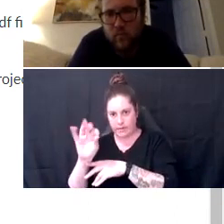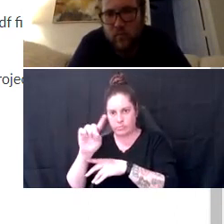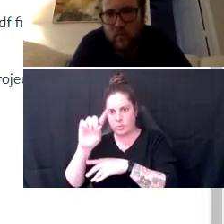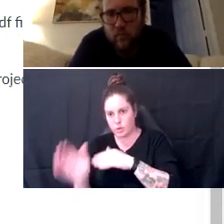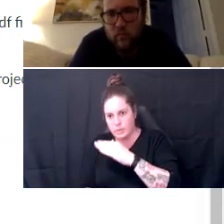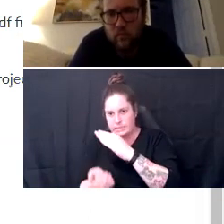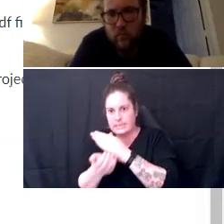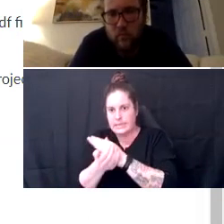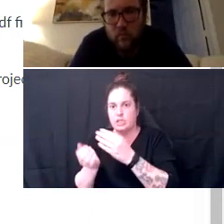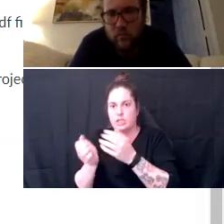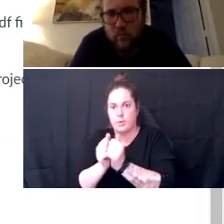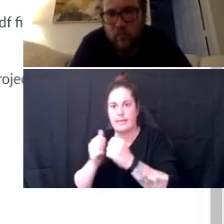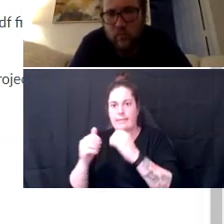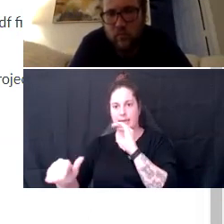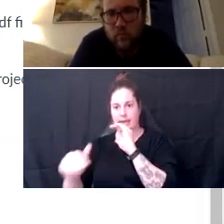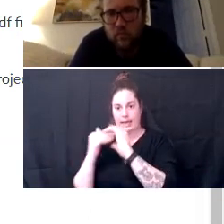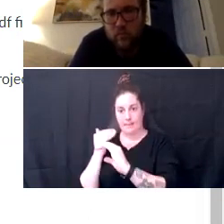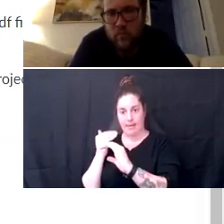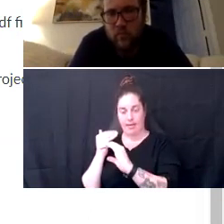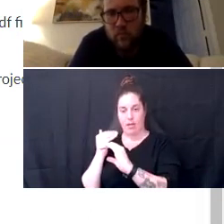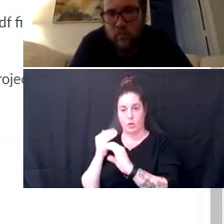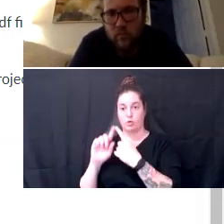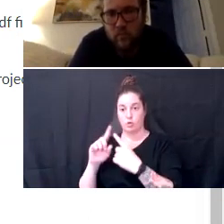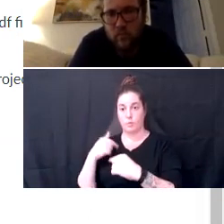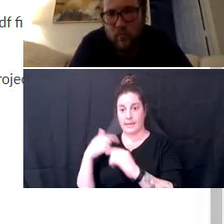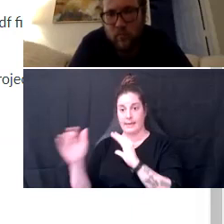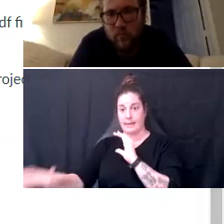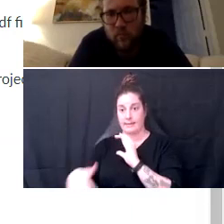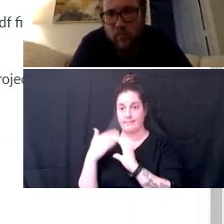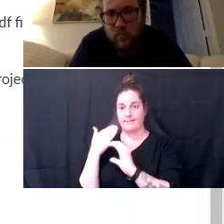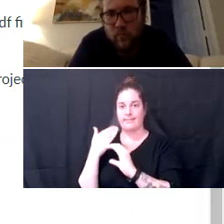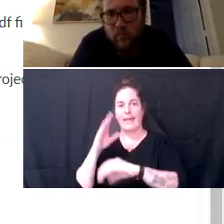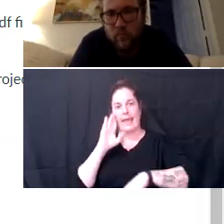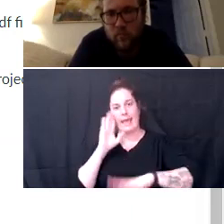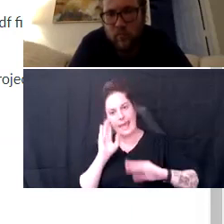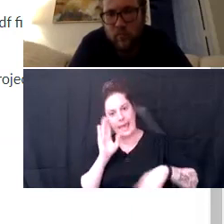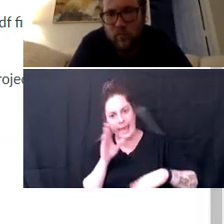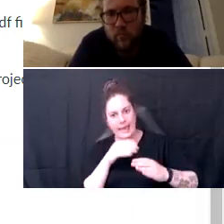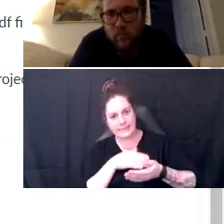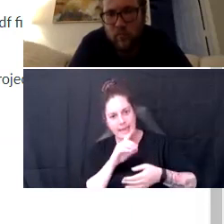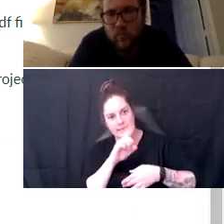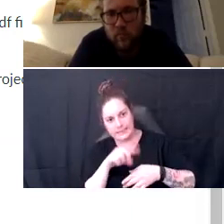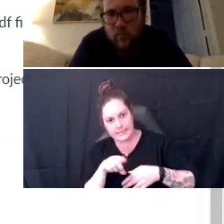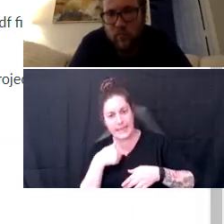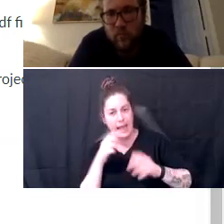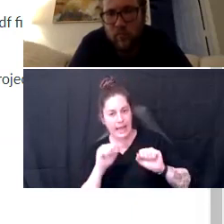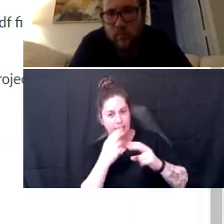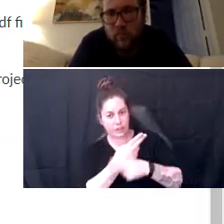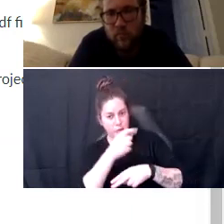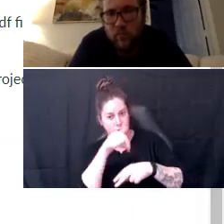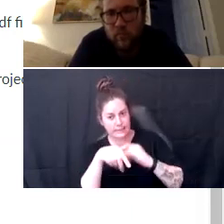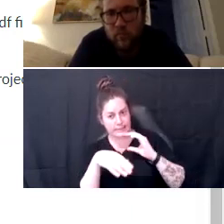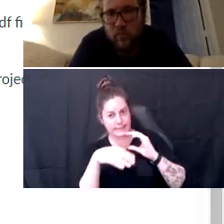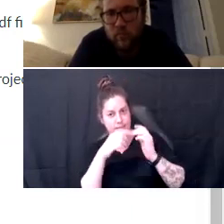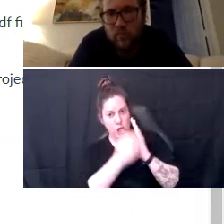an email, send it to me and say, hey, Doc Z, can I use this article for my project? And I will